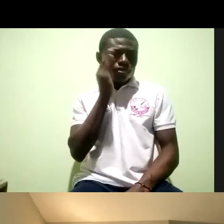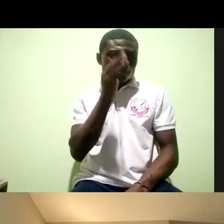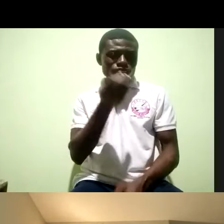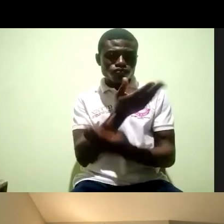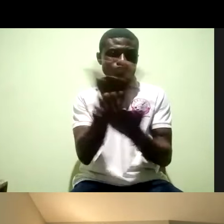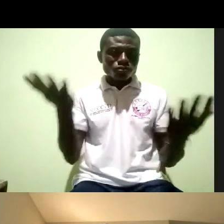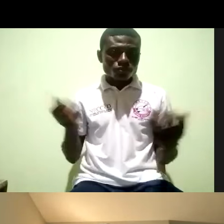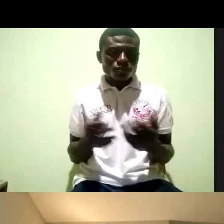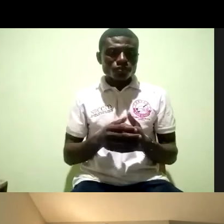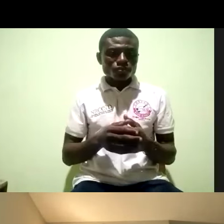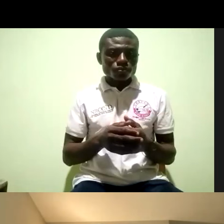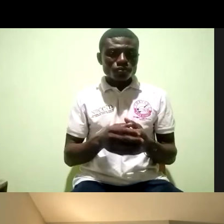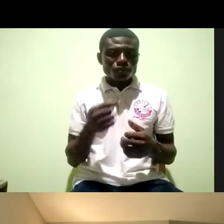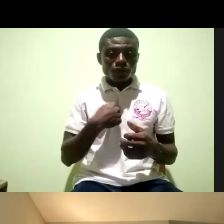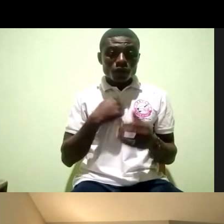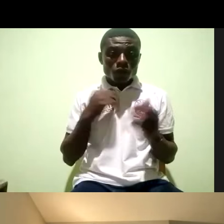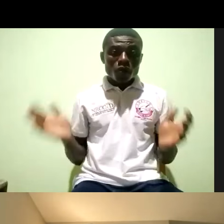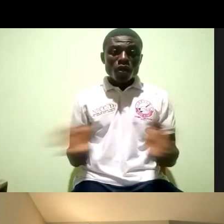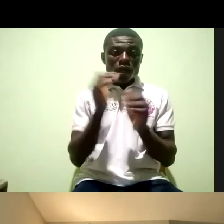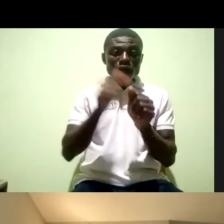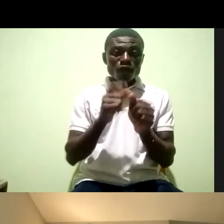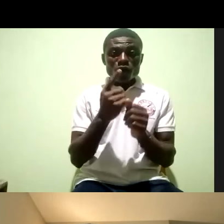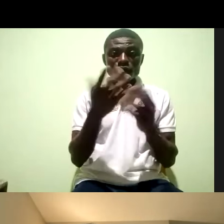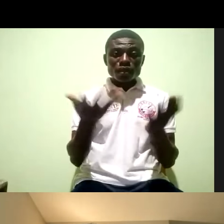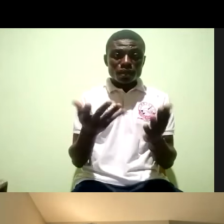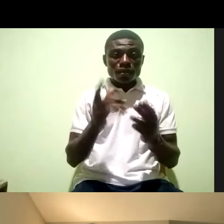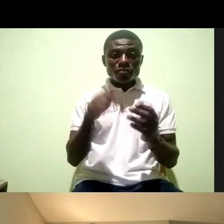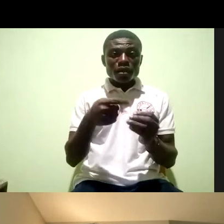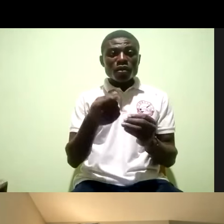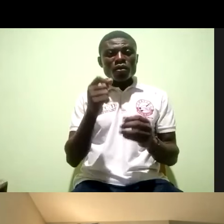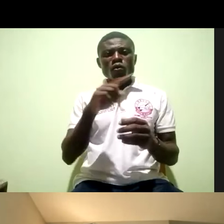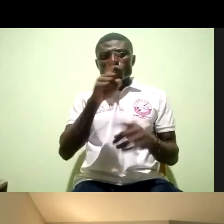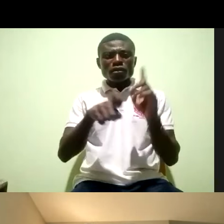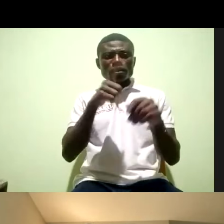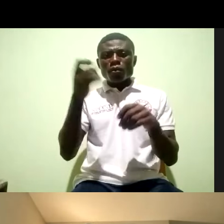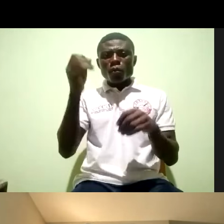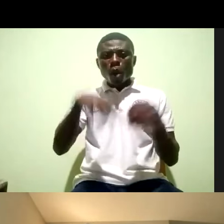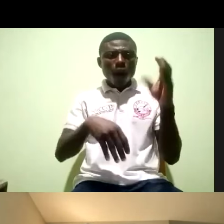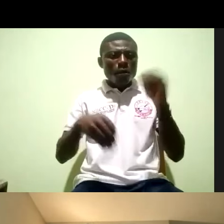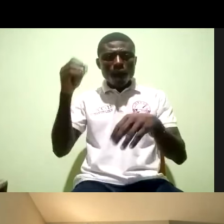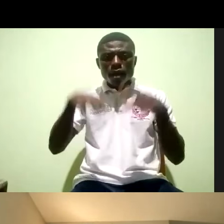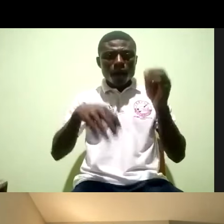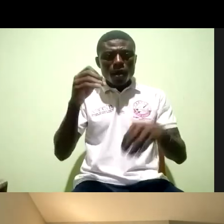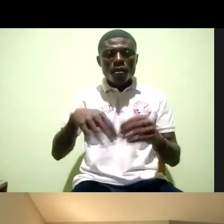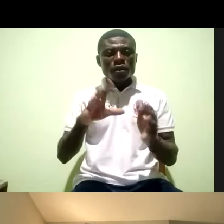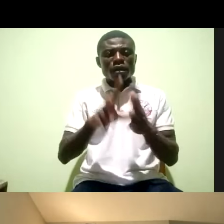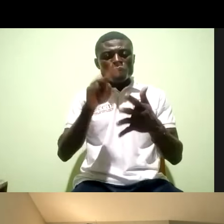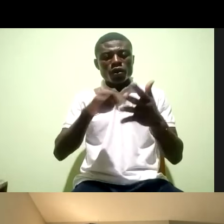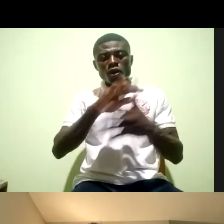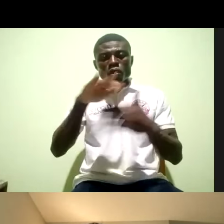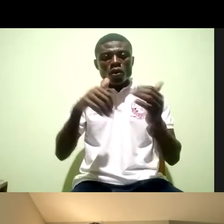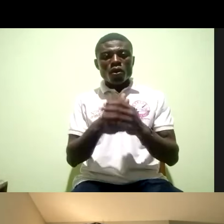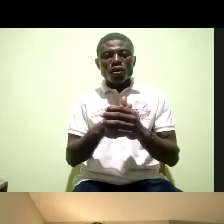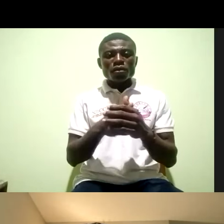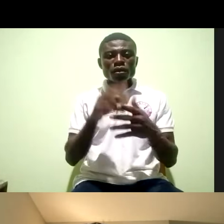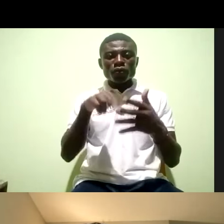I encourage everyone to post in your questions while I'll be reading them out to Dr. Sethi.